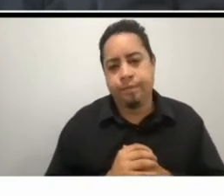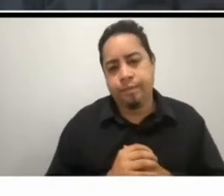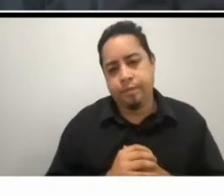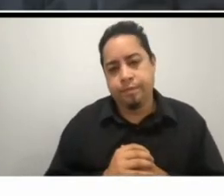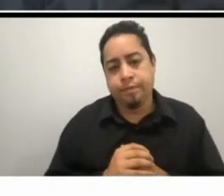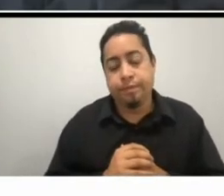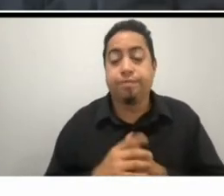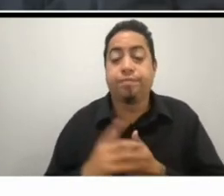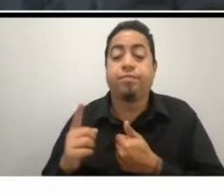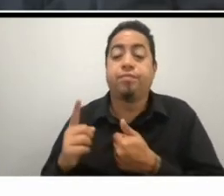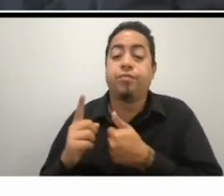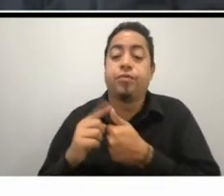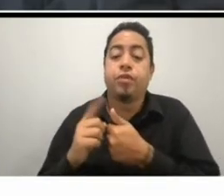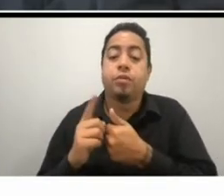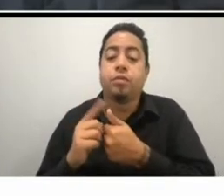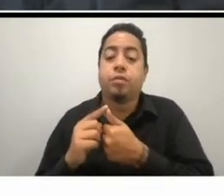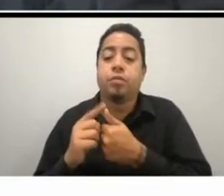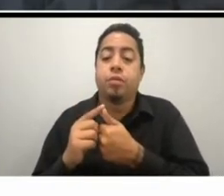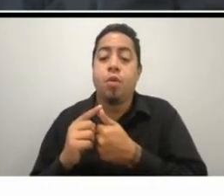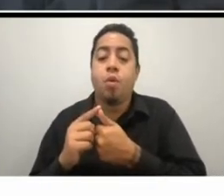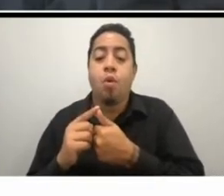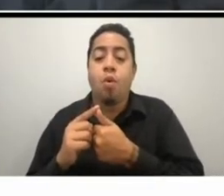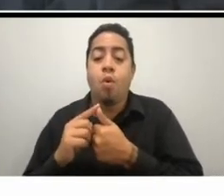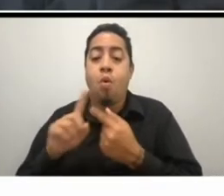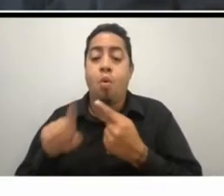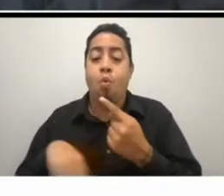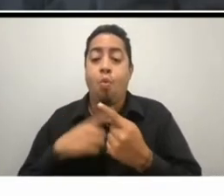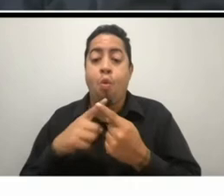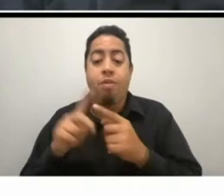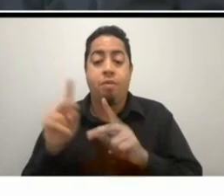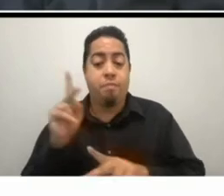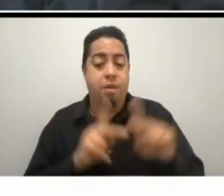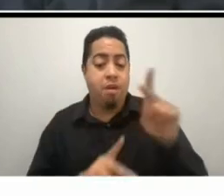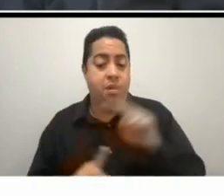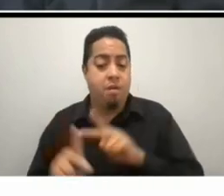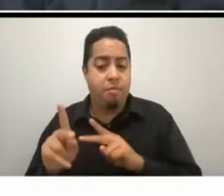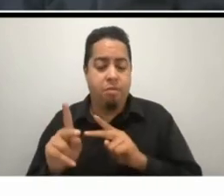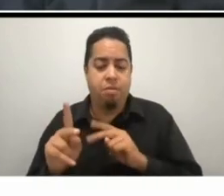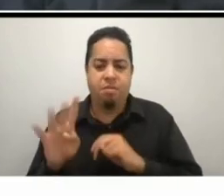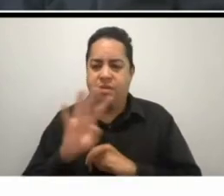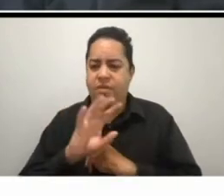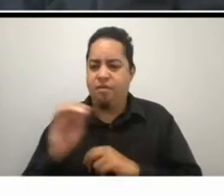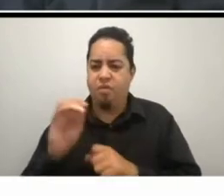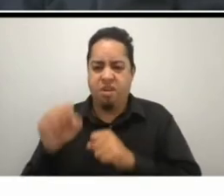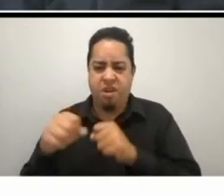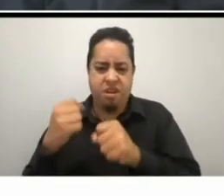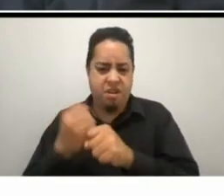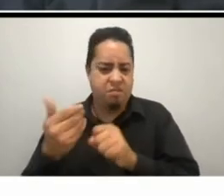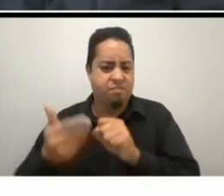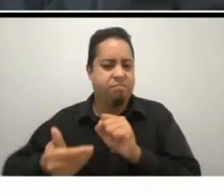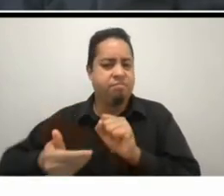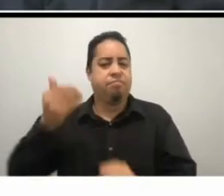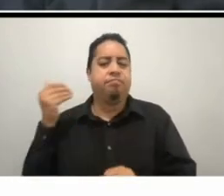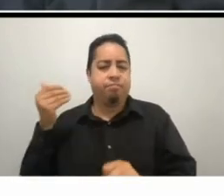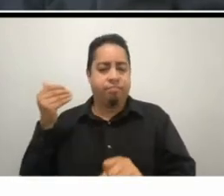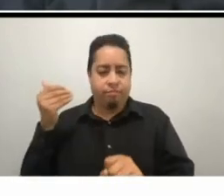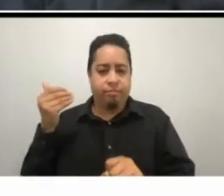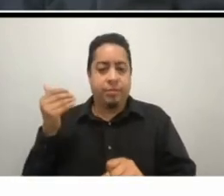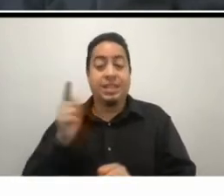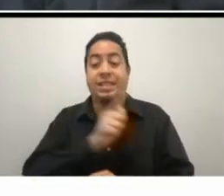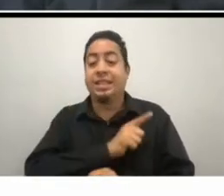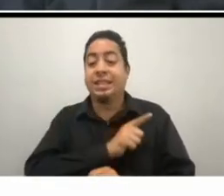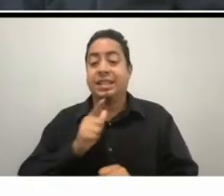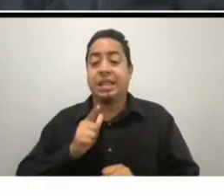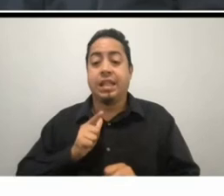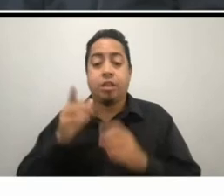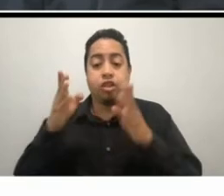First of all, when the people, and in Arizona, I believe it was some 40 plus years earlier, the legislature had established the